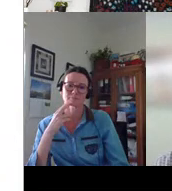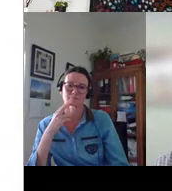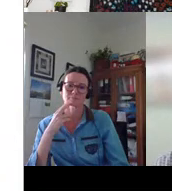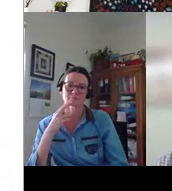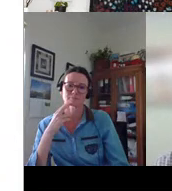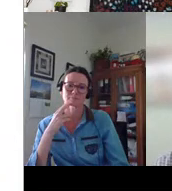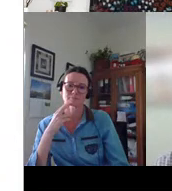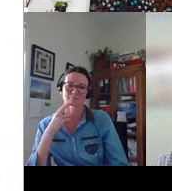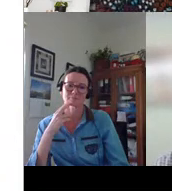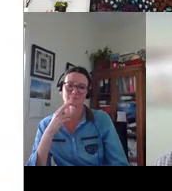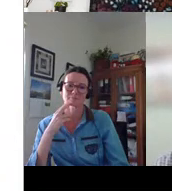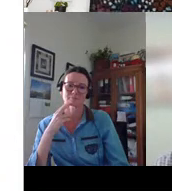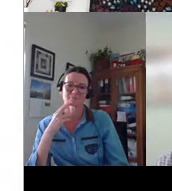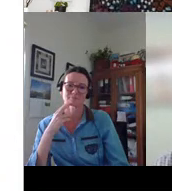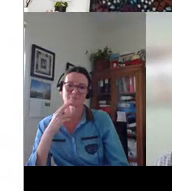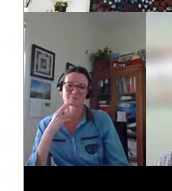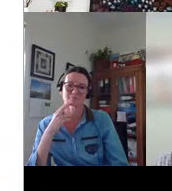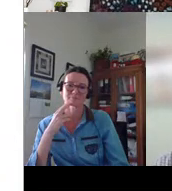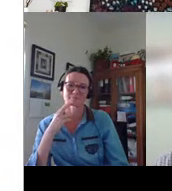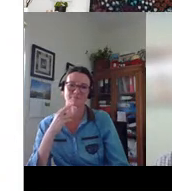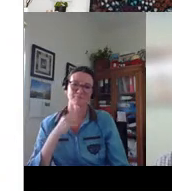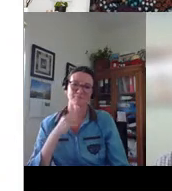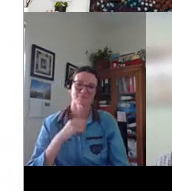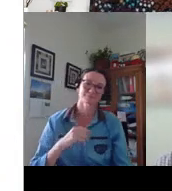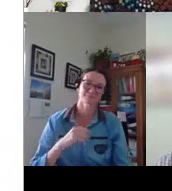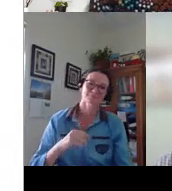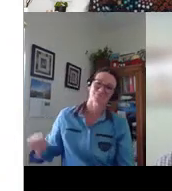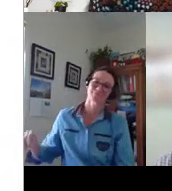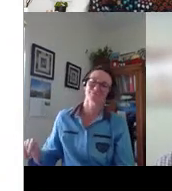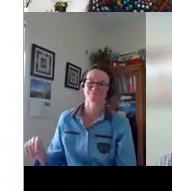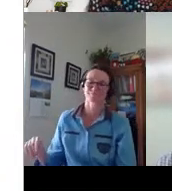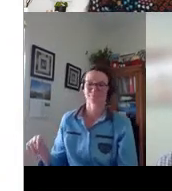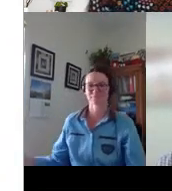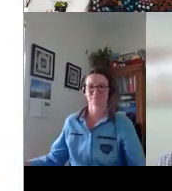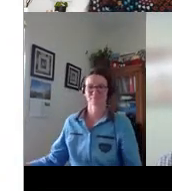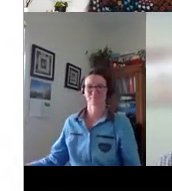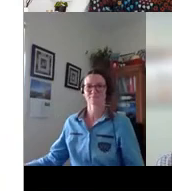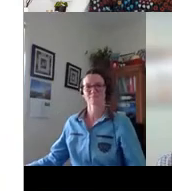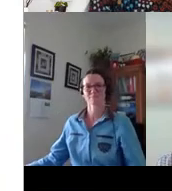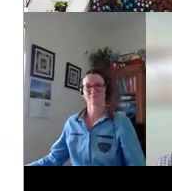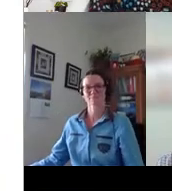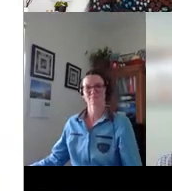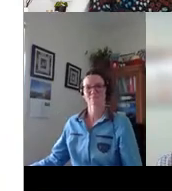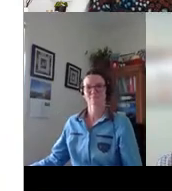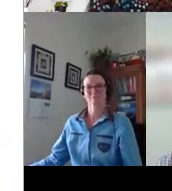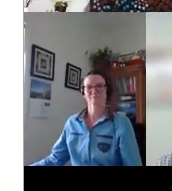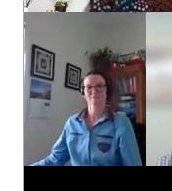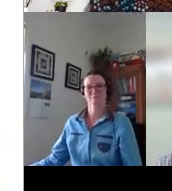much, and have a good rest of your day. Well, thanks, Matt. Cheers.